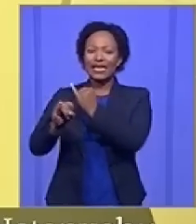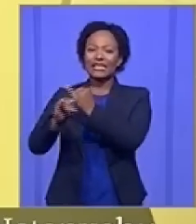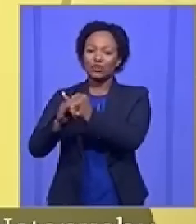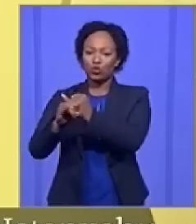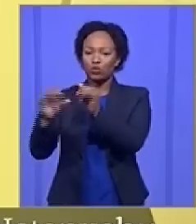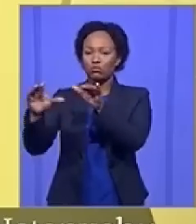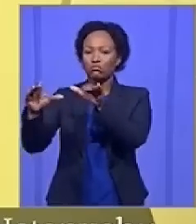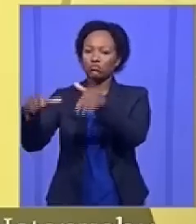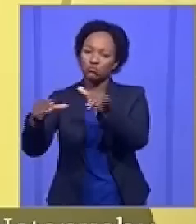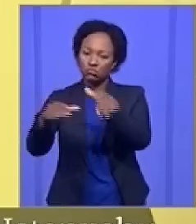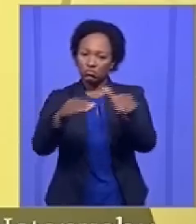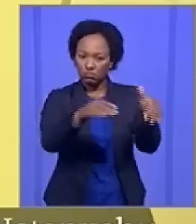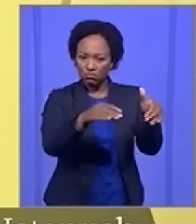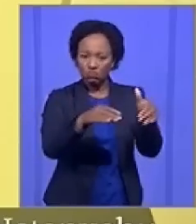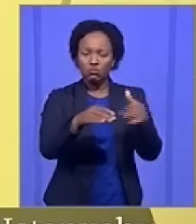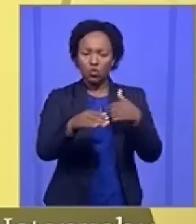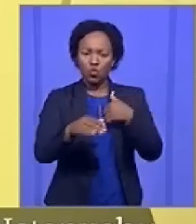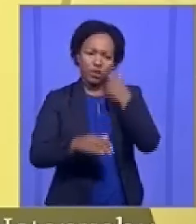and we do believe